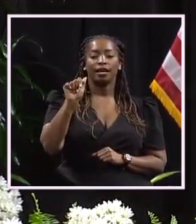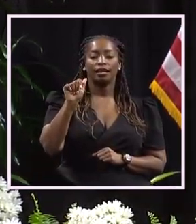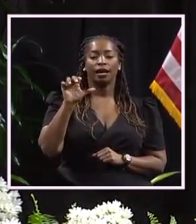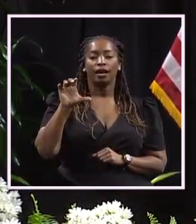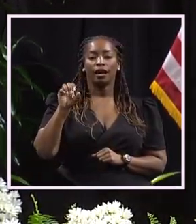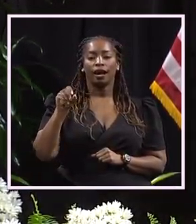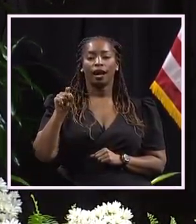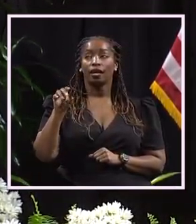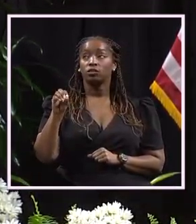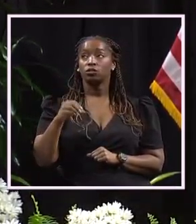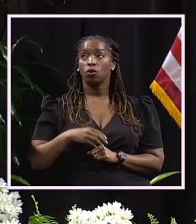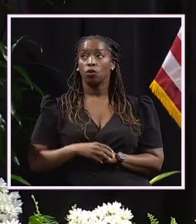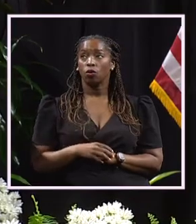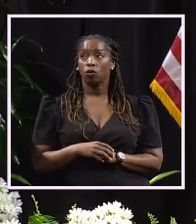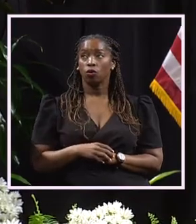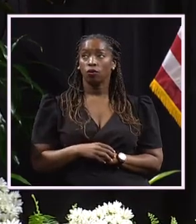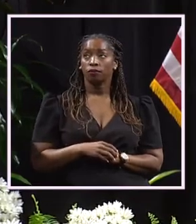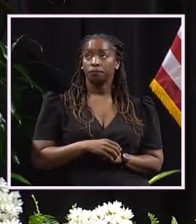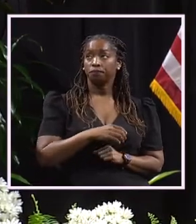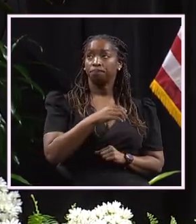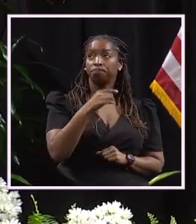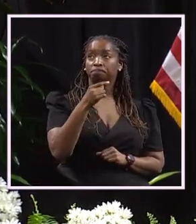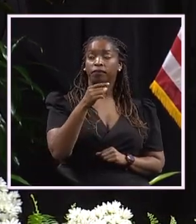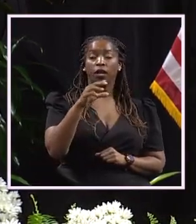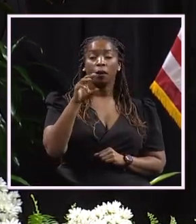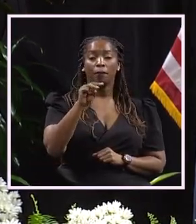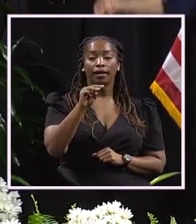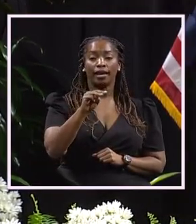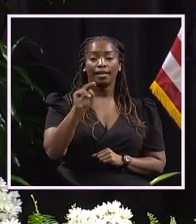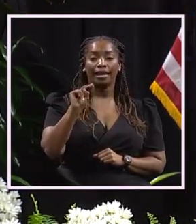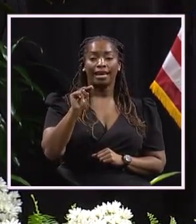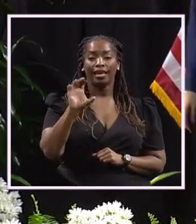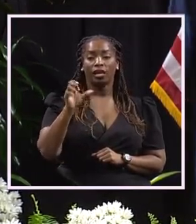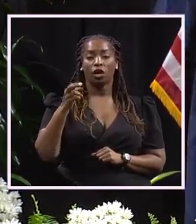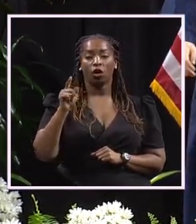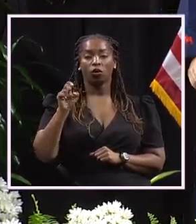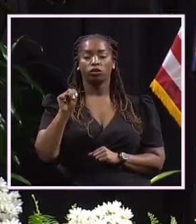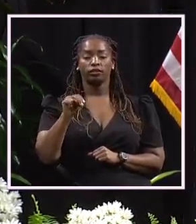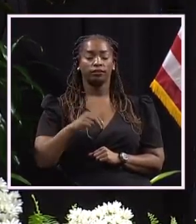Sophia Helen Bard, summa cum laude. Michaela Ann Carlton.